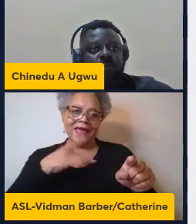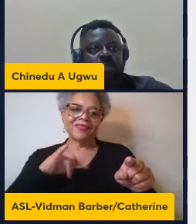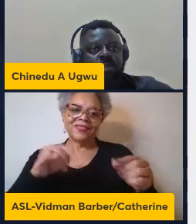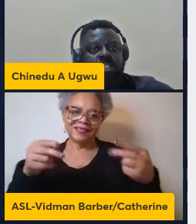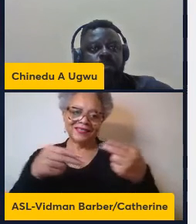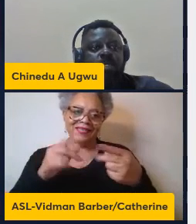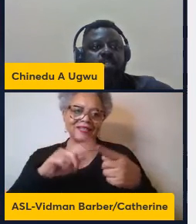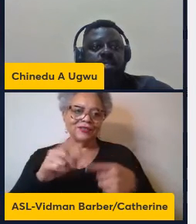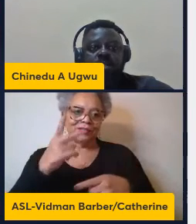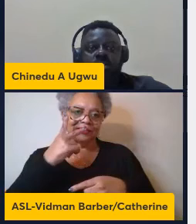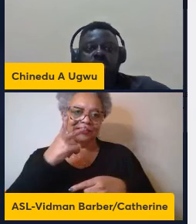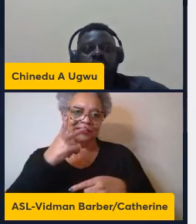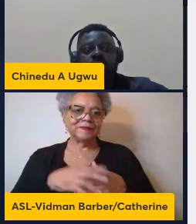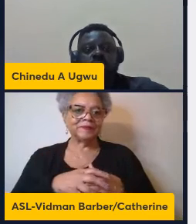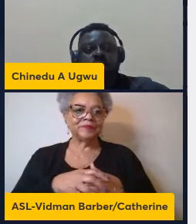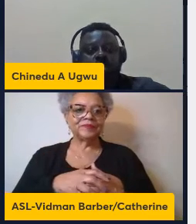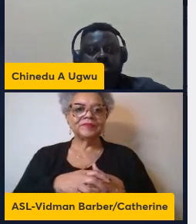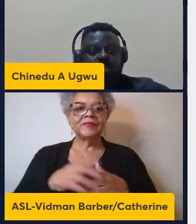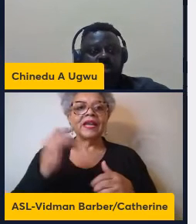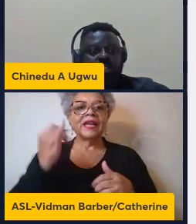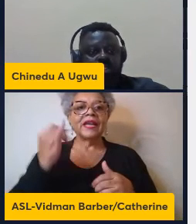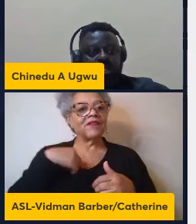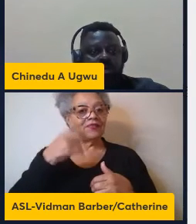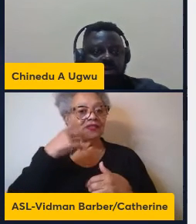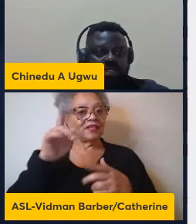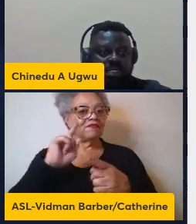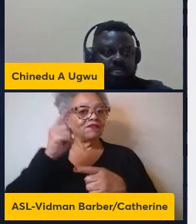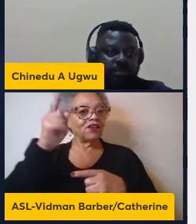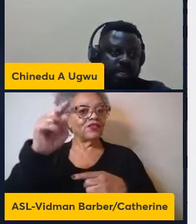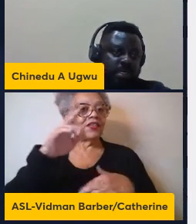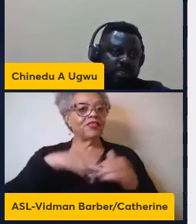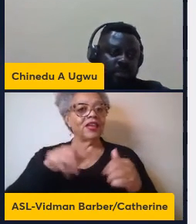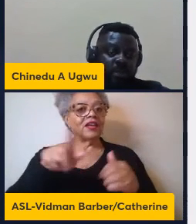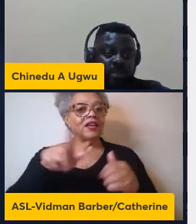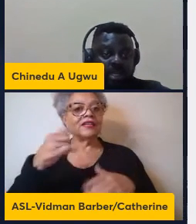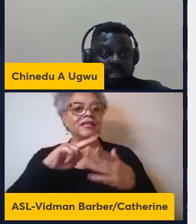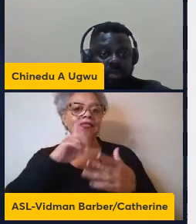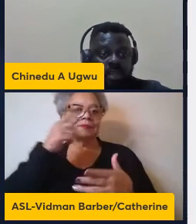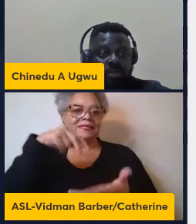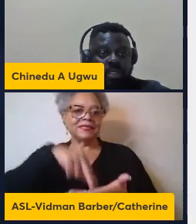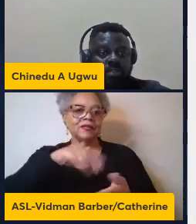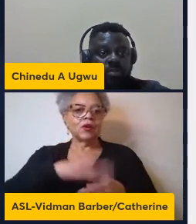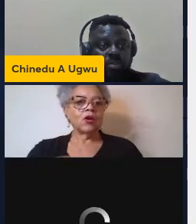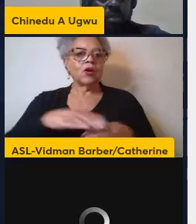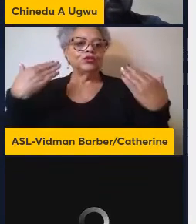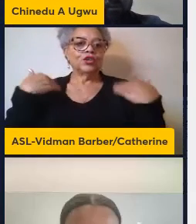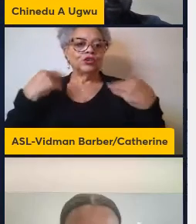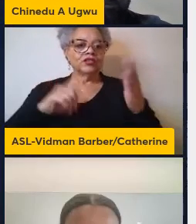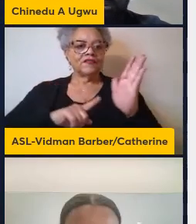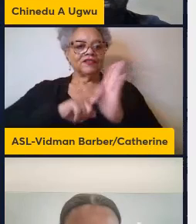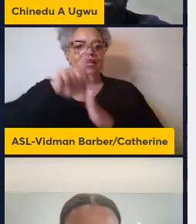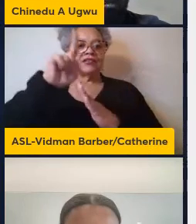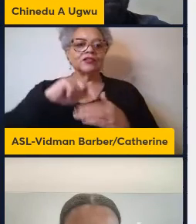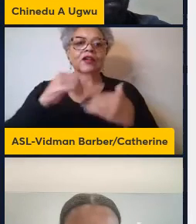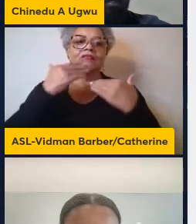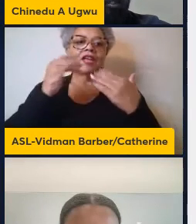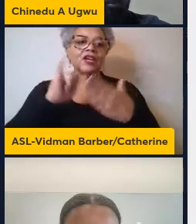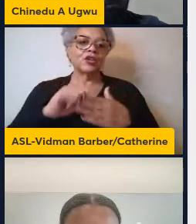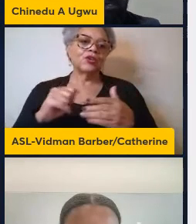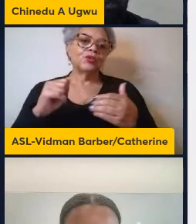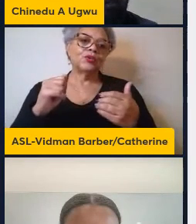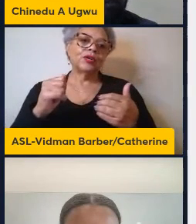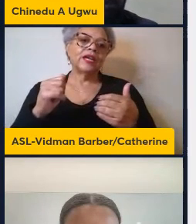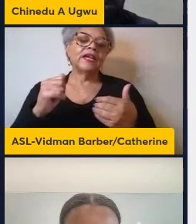seen further, is by standing on the shoulders of giants. on this note, always extend my thank you and gratitude to my, first of all, to my